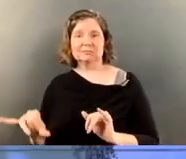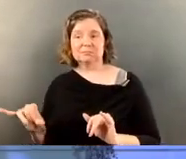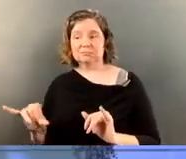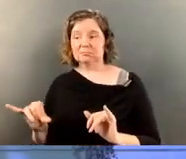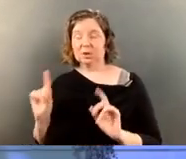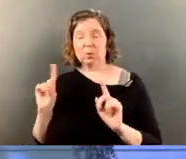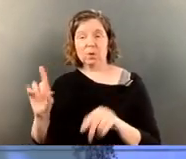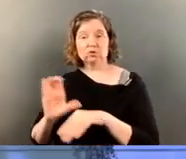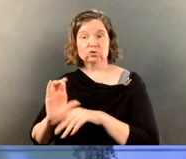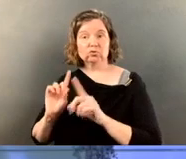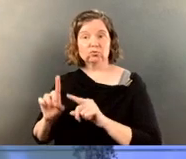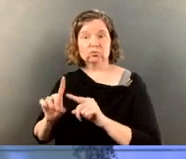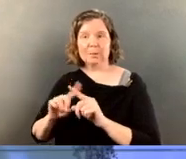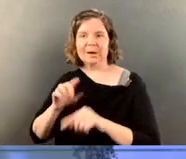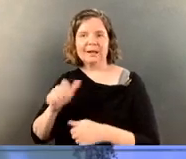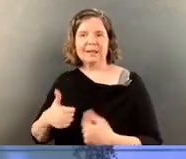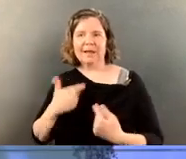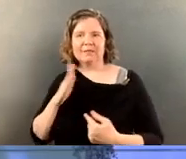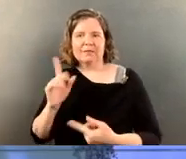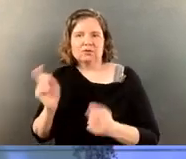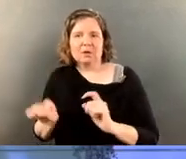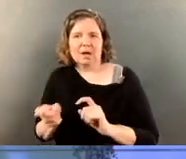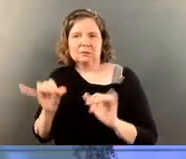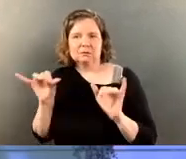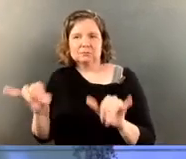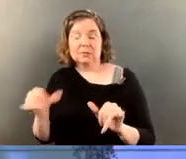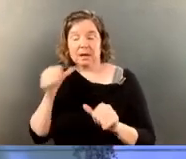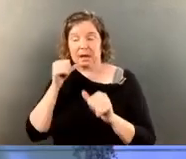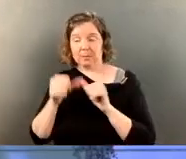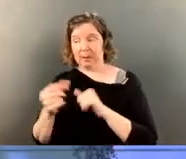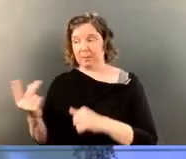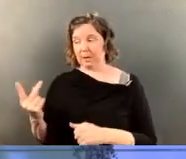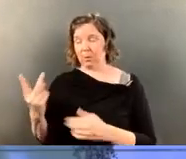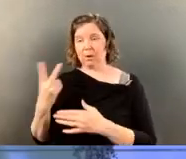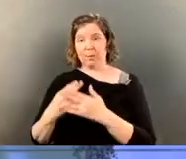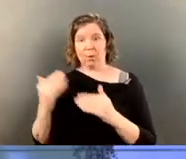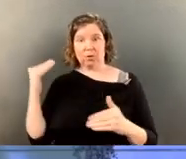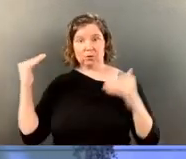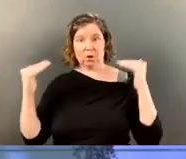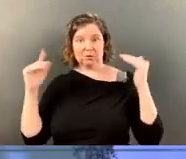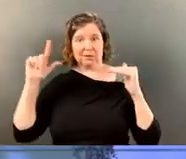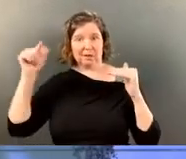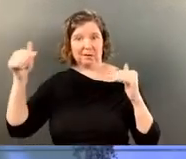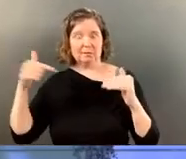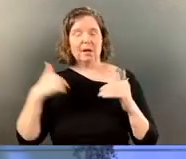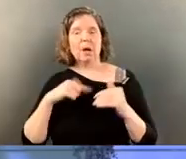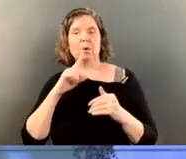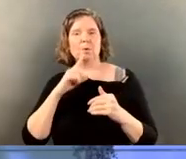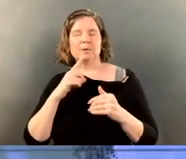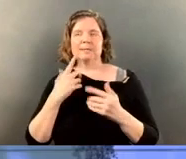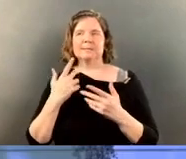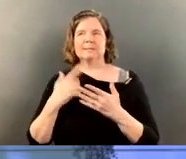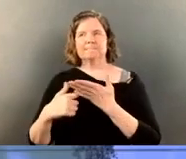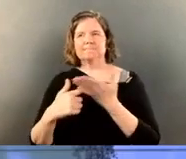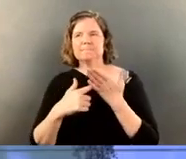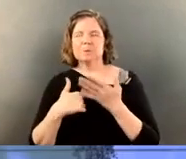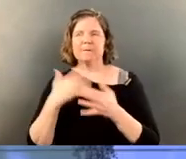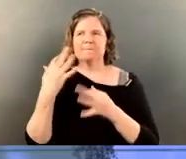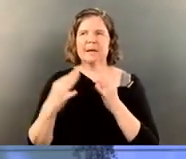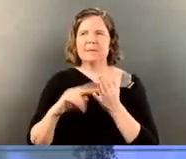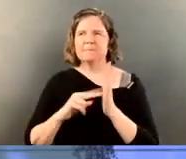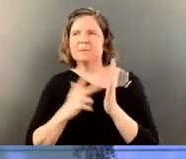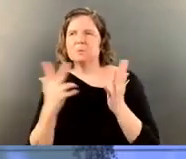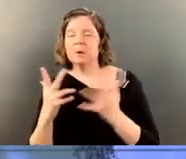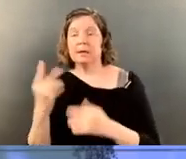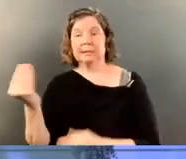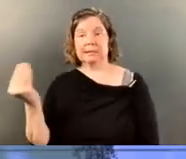attender, but his life never changed. And I remember when he and I were both adults, and we were really wrestling with our faith, he